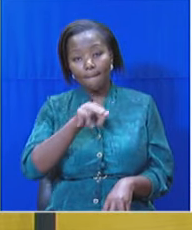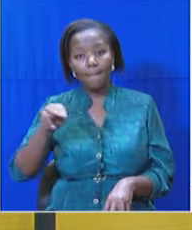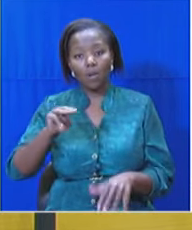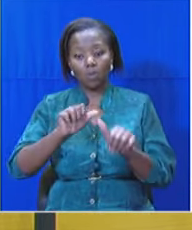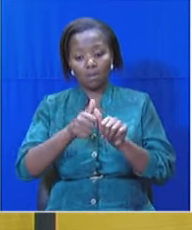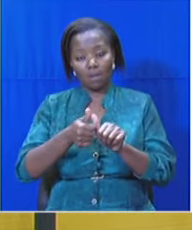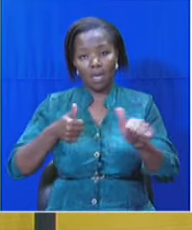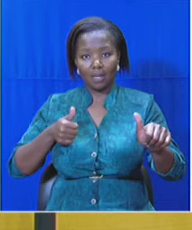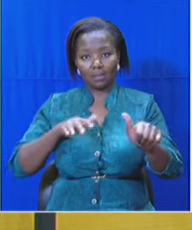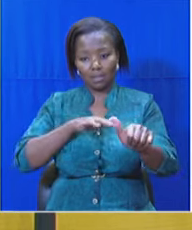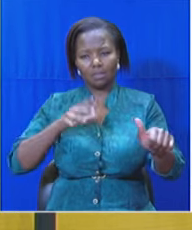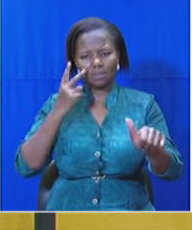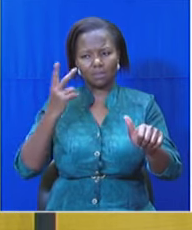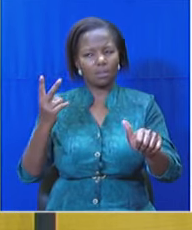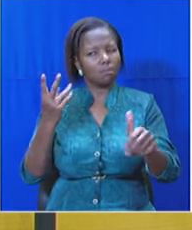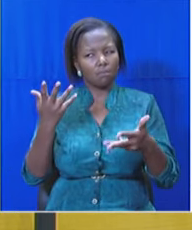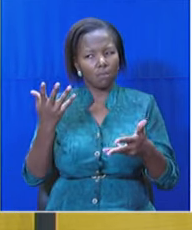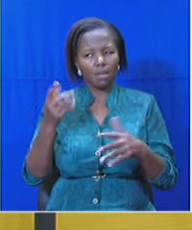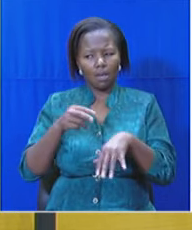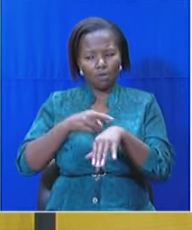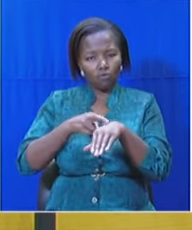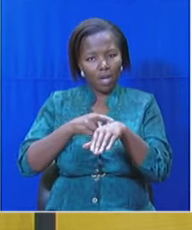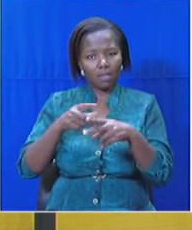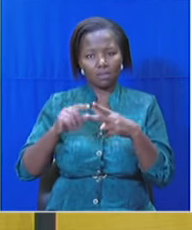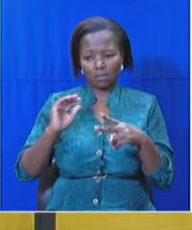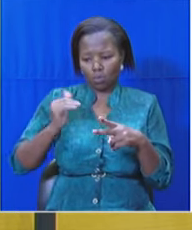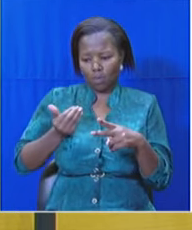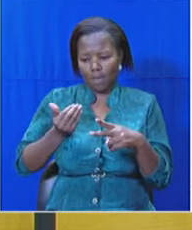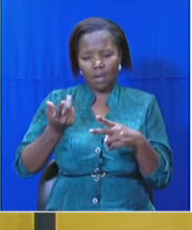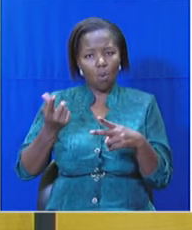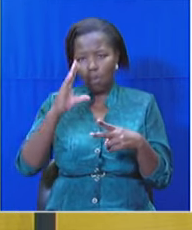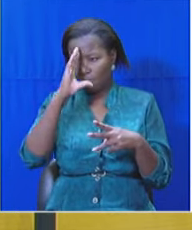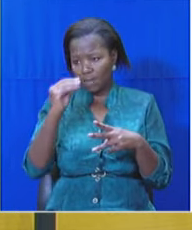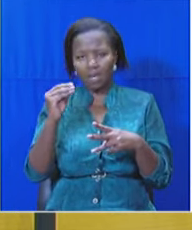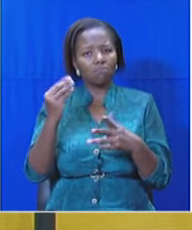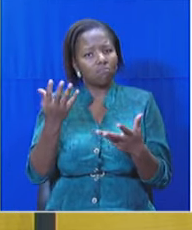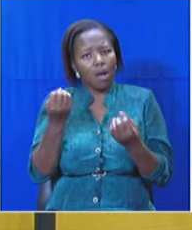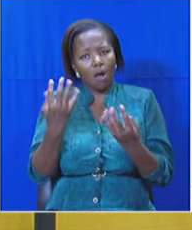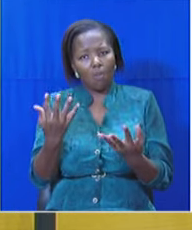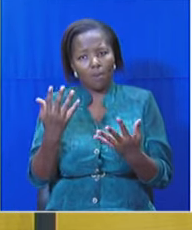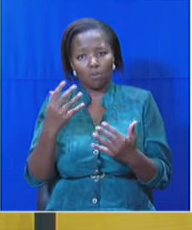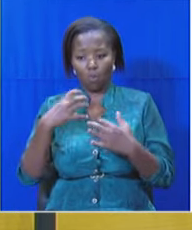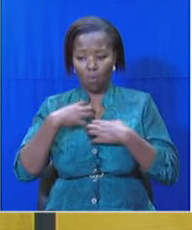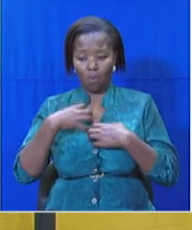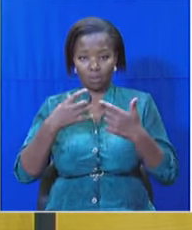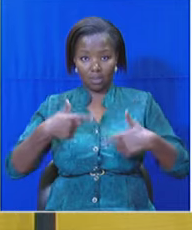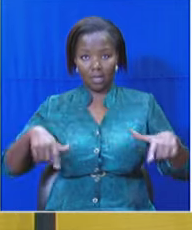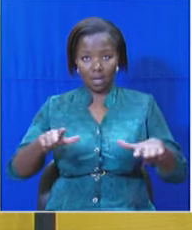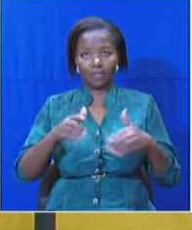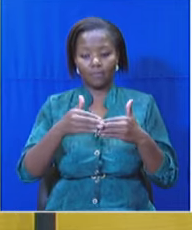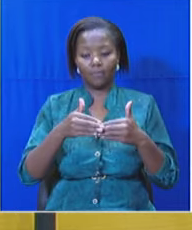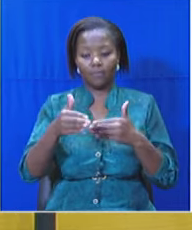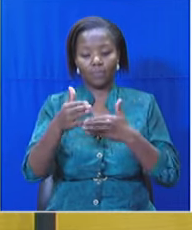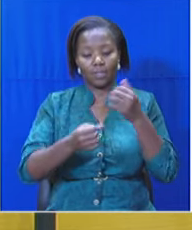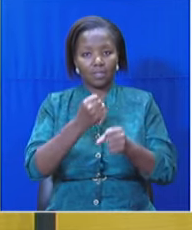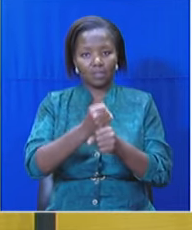nationality, race, and gender. As part of the worldwide celebrations of the International MAP Year,